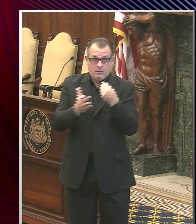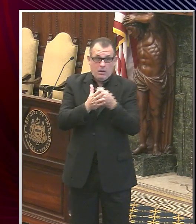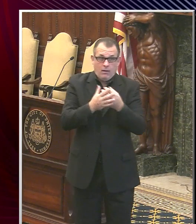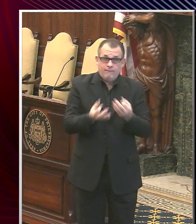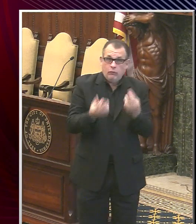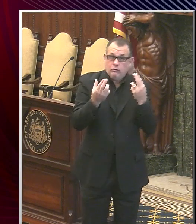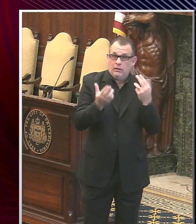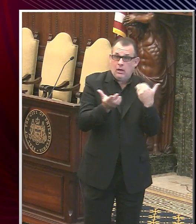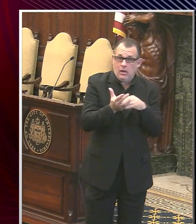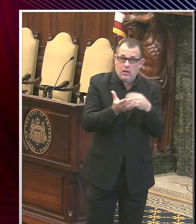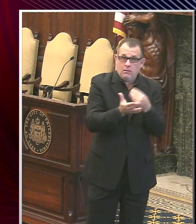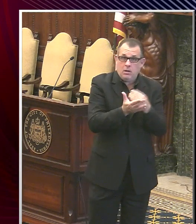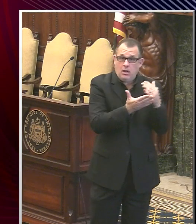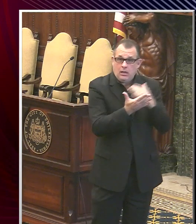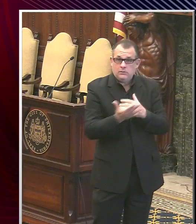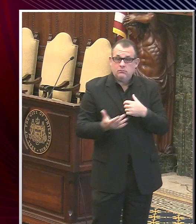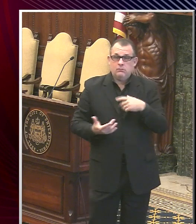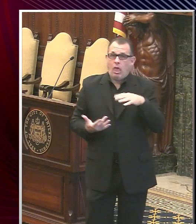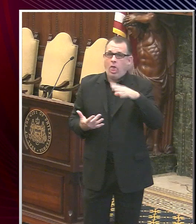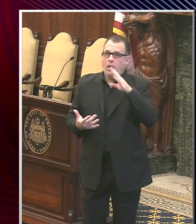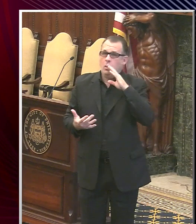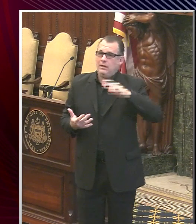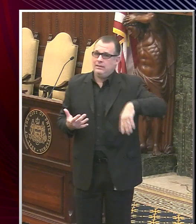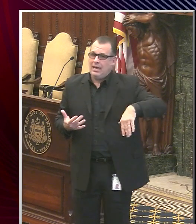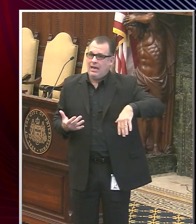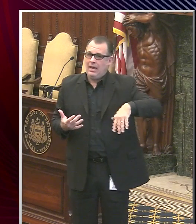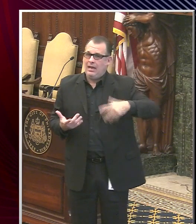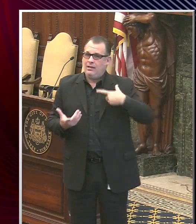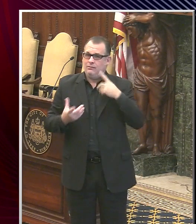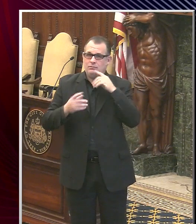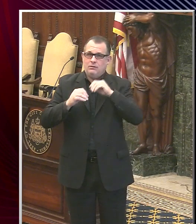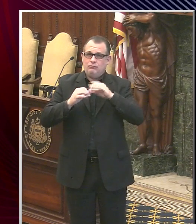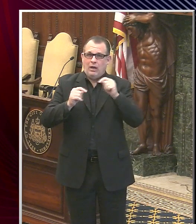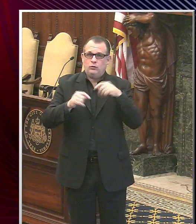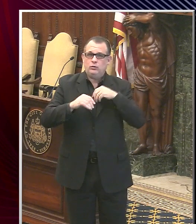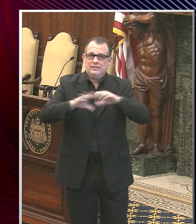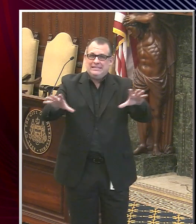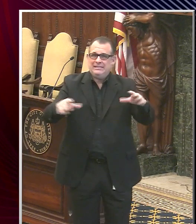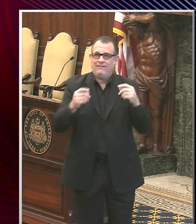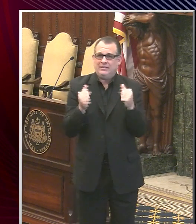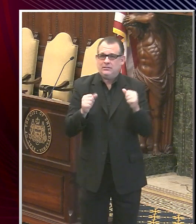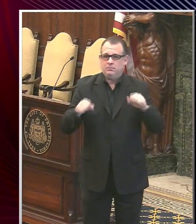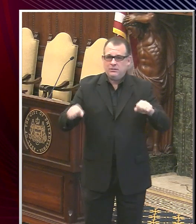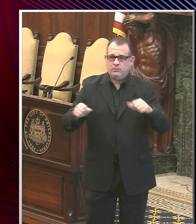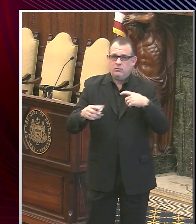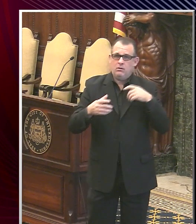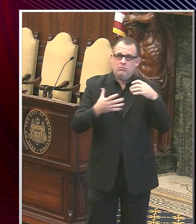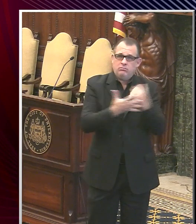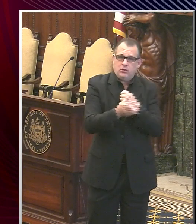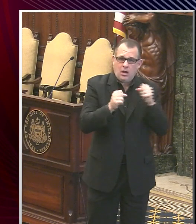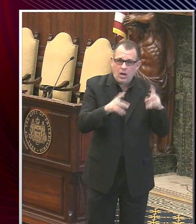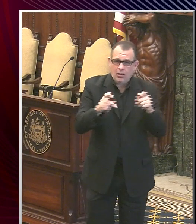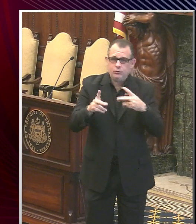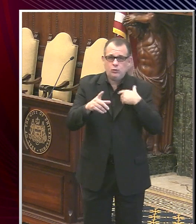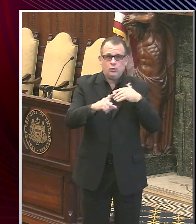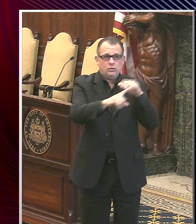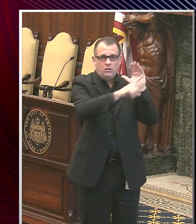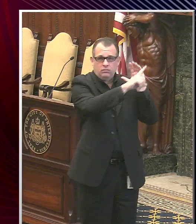at the moment. We wanted to get this information out as soon as possible. And we still have opportunities to lobby both Harrisburg and Washington for new